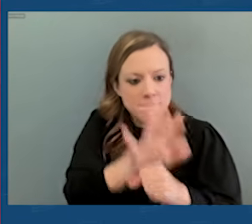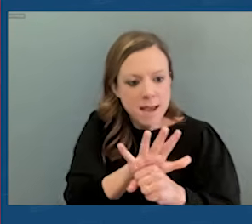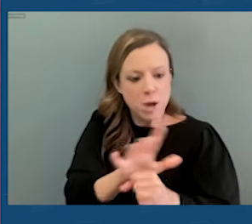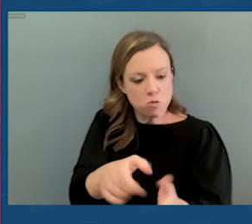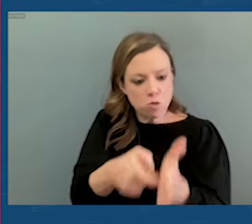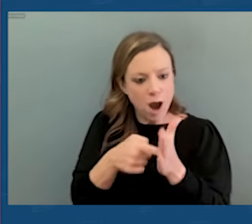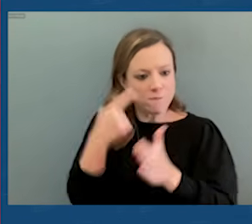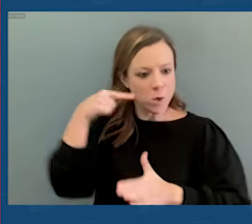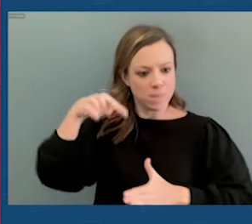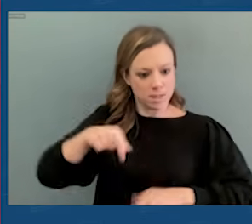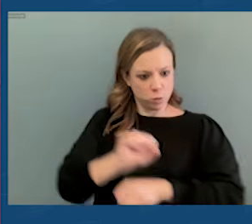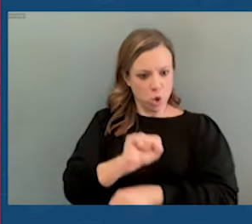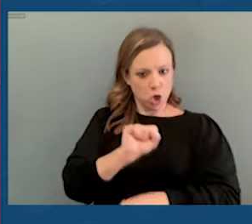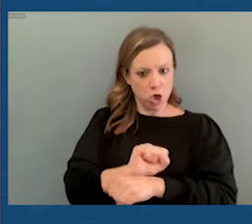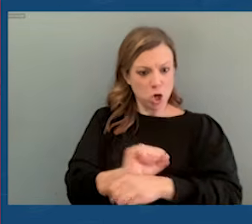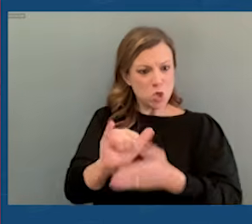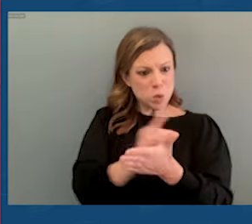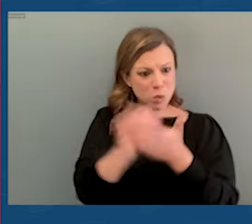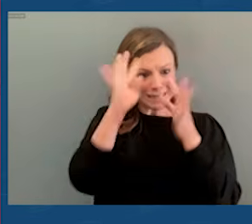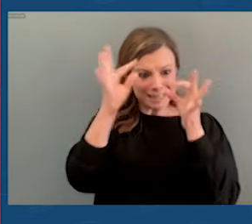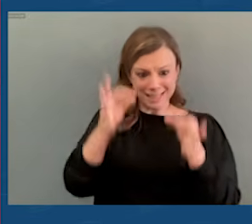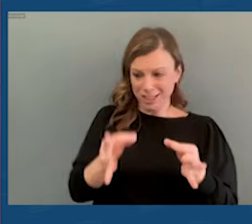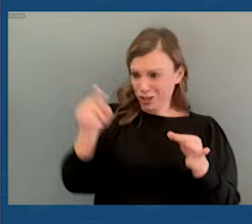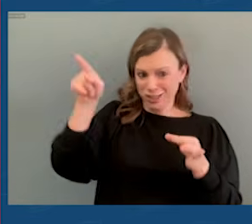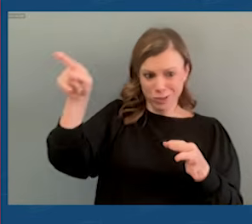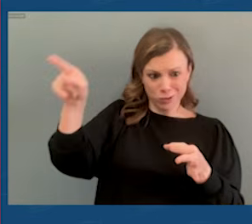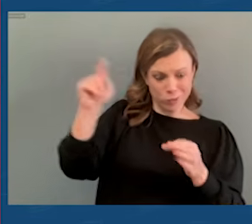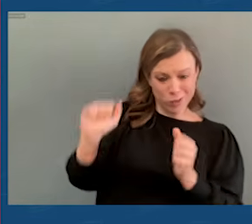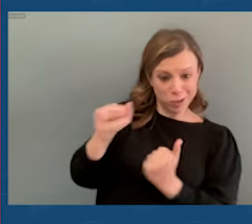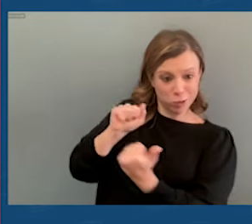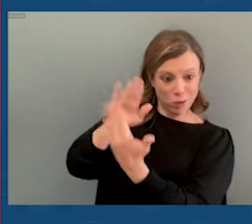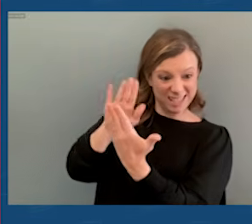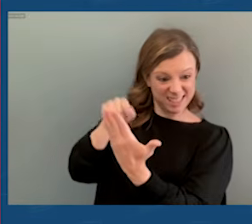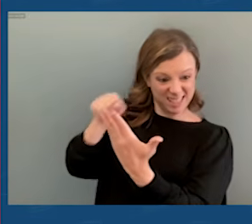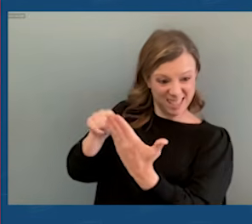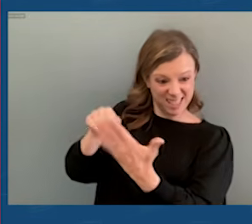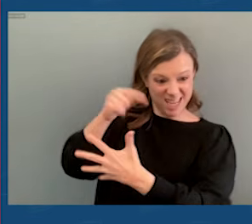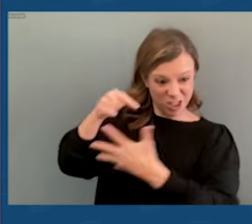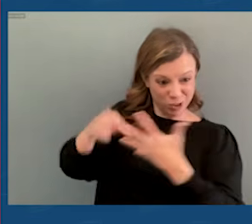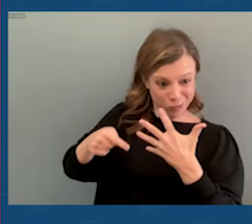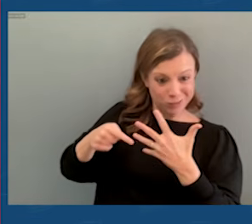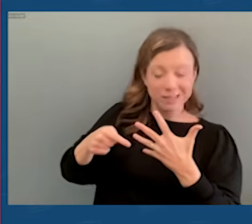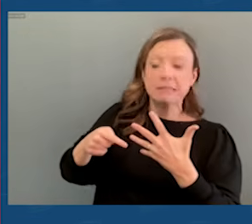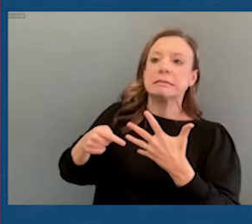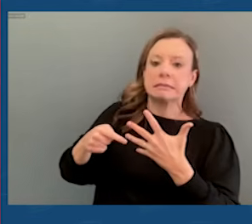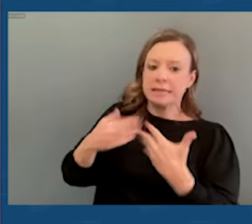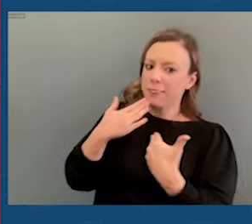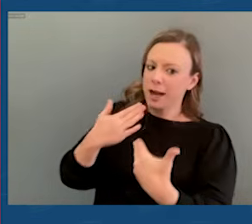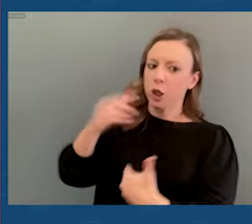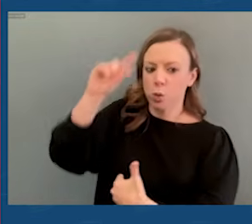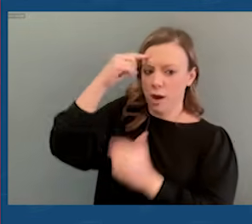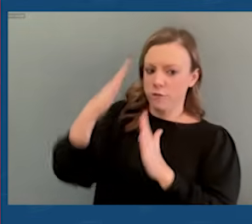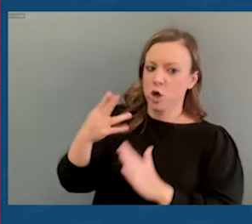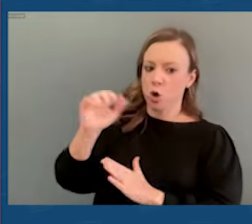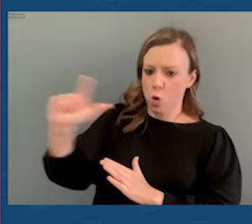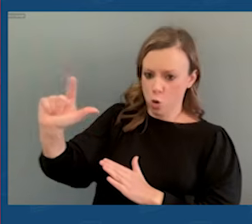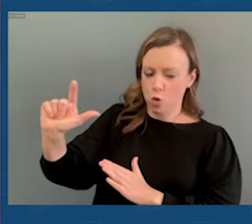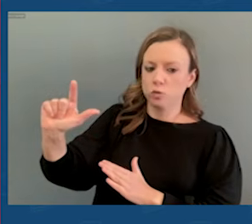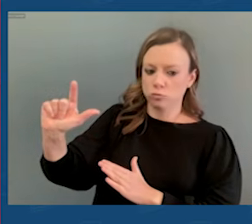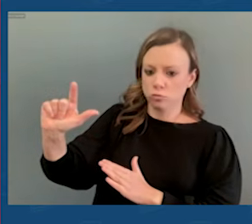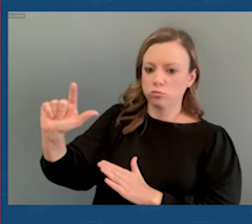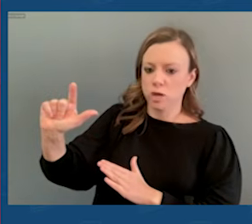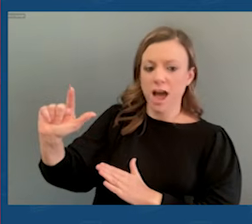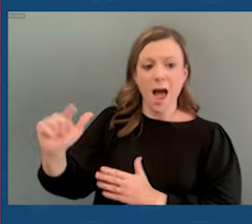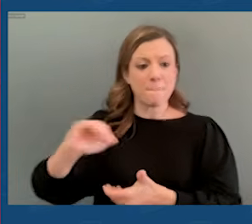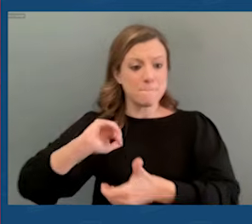work. New York's decision to address these issues is significant, and for that, I thank you, Governor Hochul, and partners in the New York